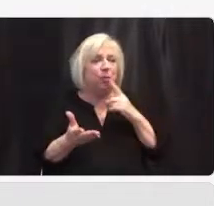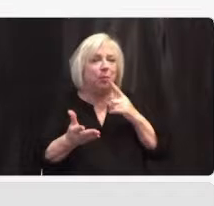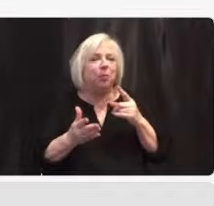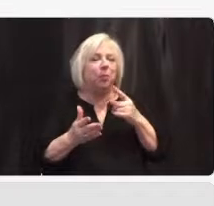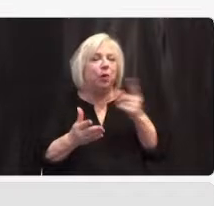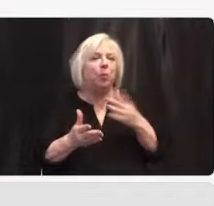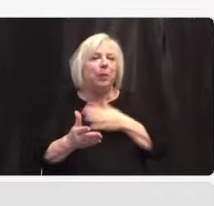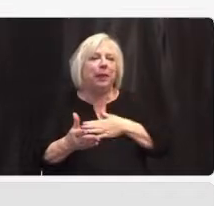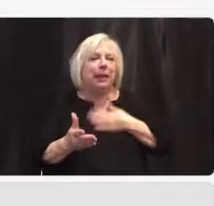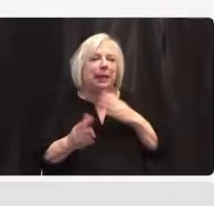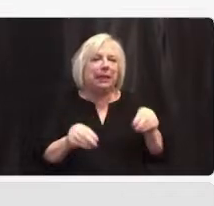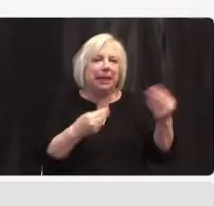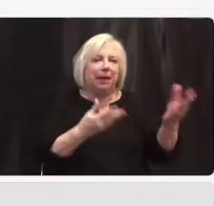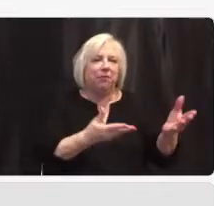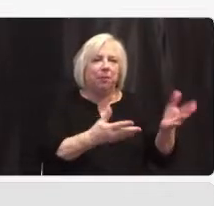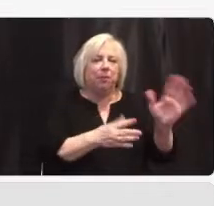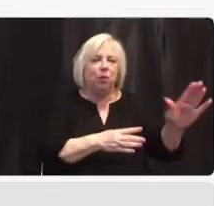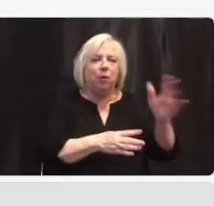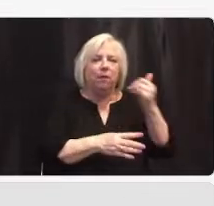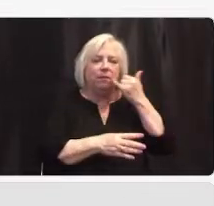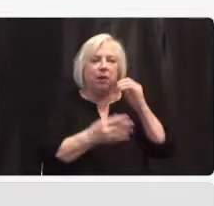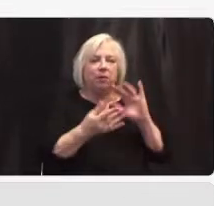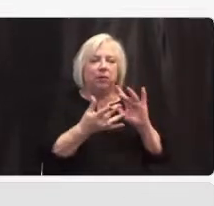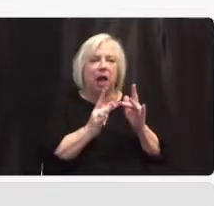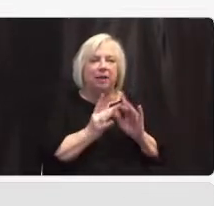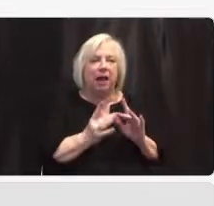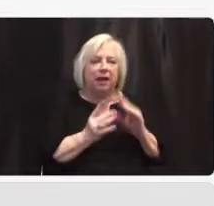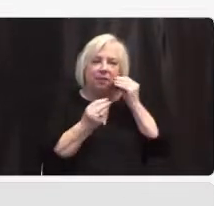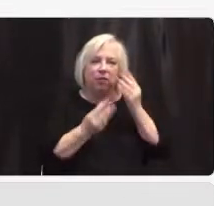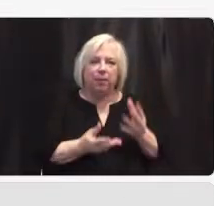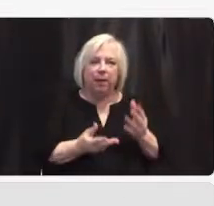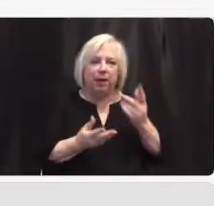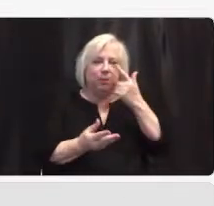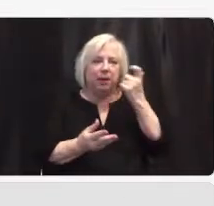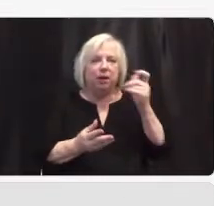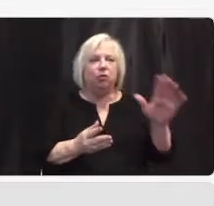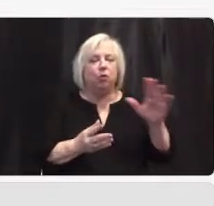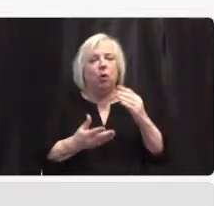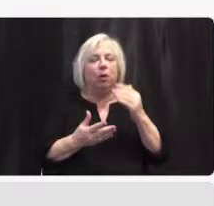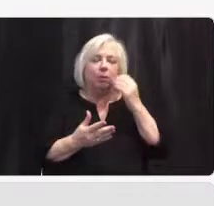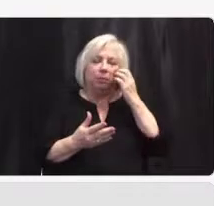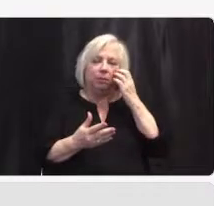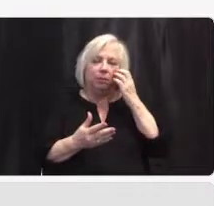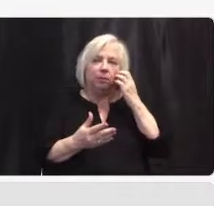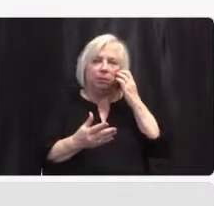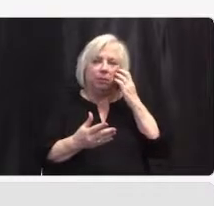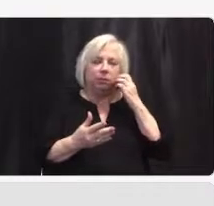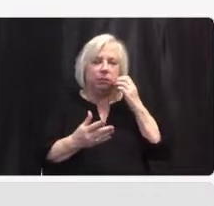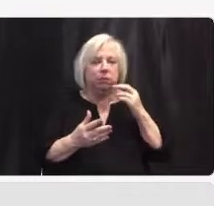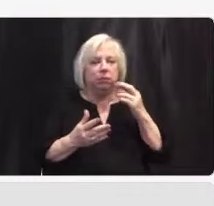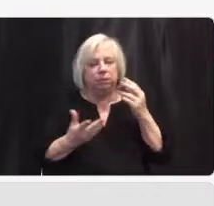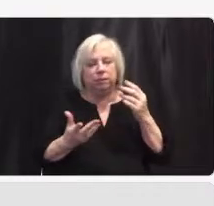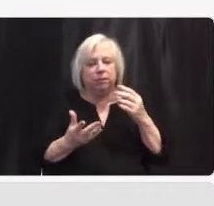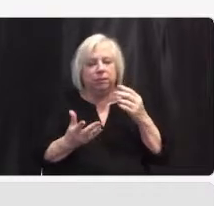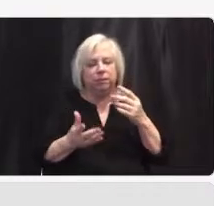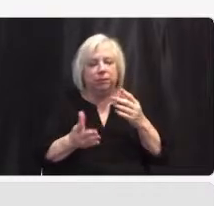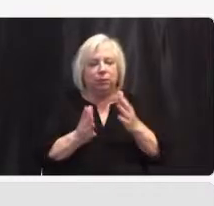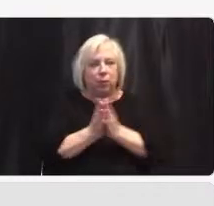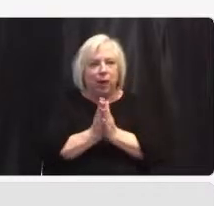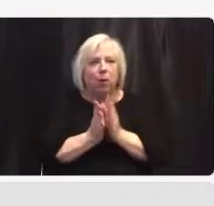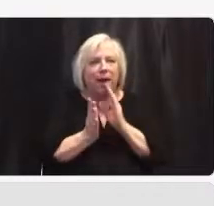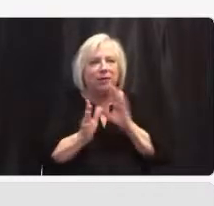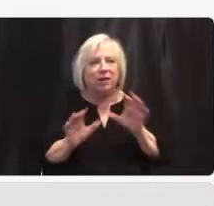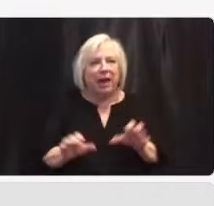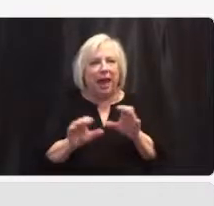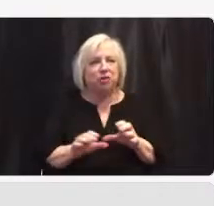contact information? Because from what I hear, your course of action, if parking becomes an issue or if it's